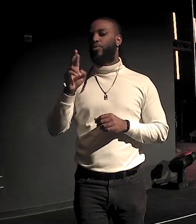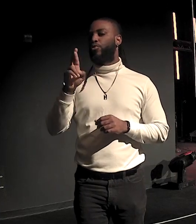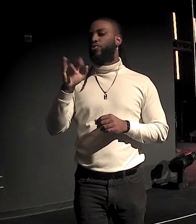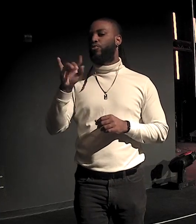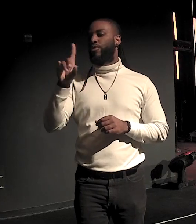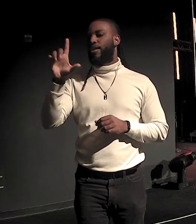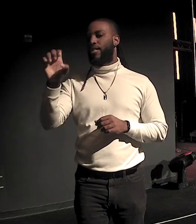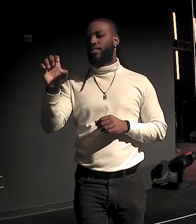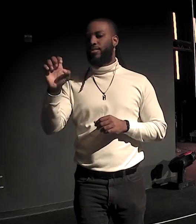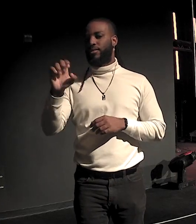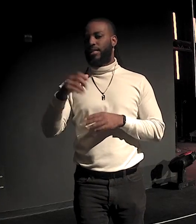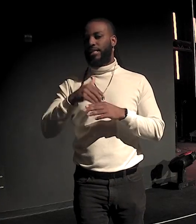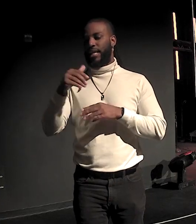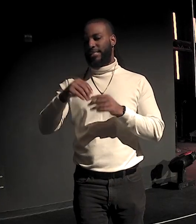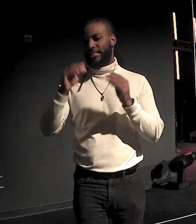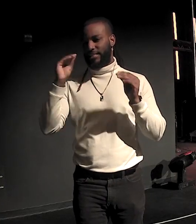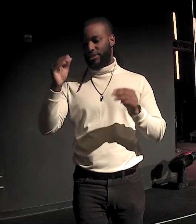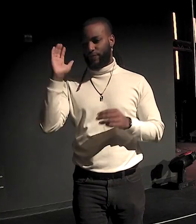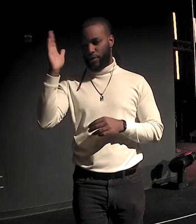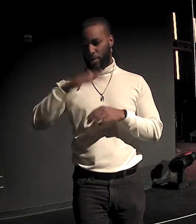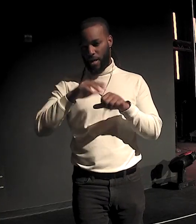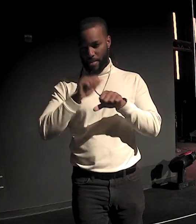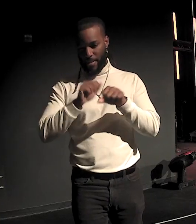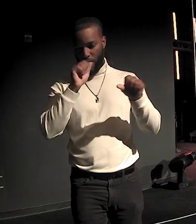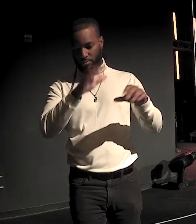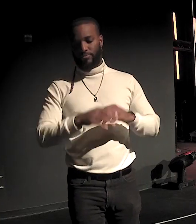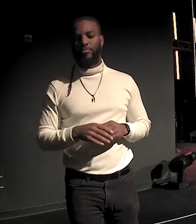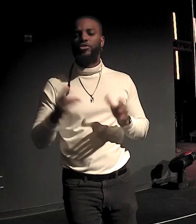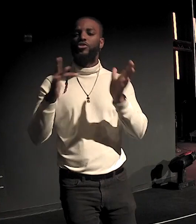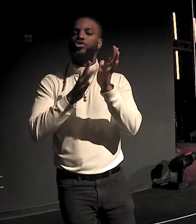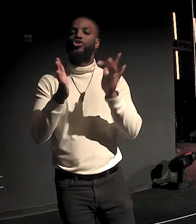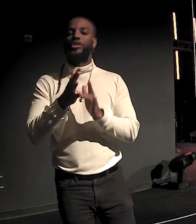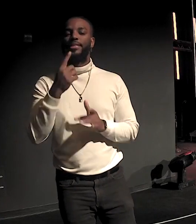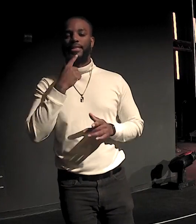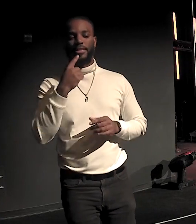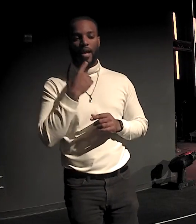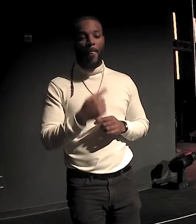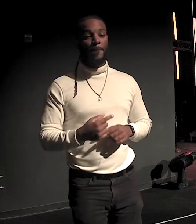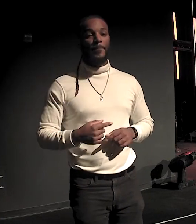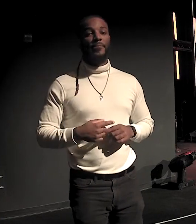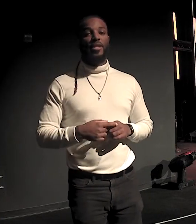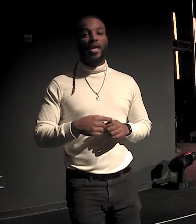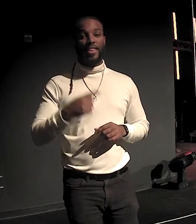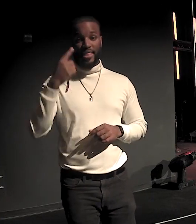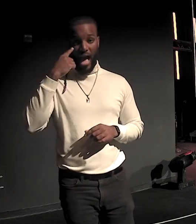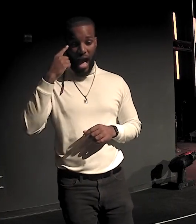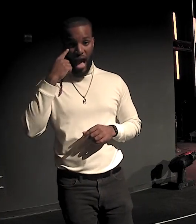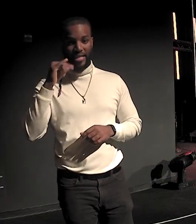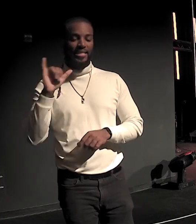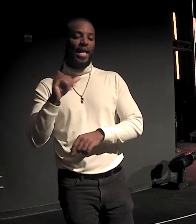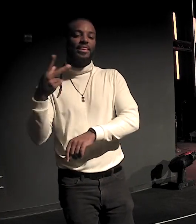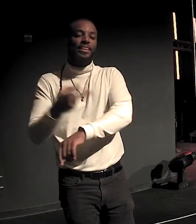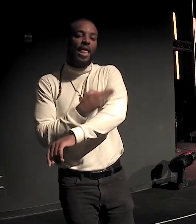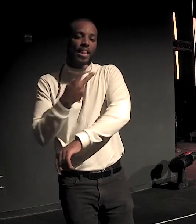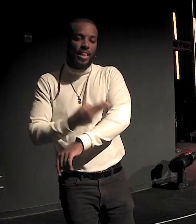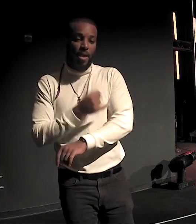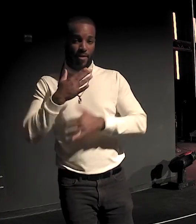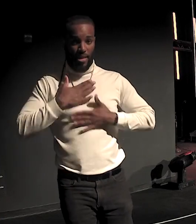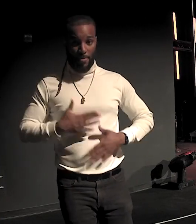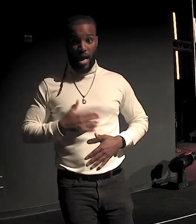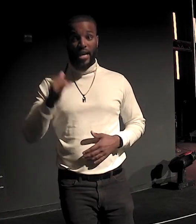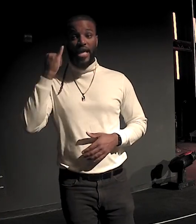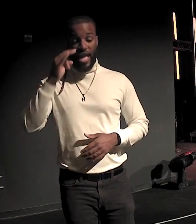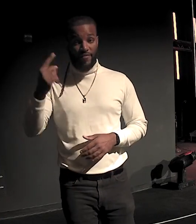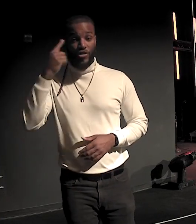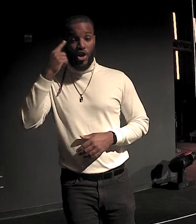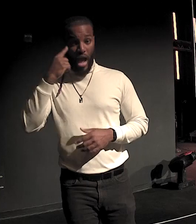in his teaching in the Sermon on the Mount. He said, the eye is the lamp of the body. If your eyes are